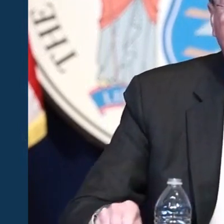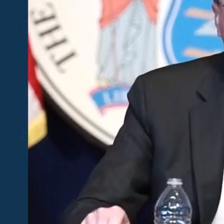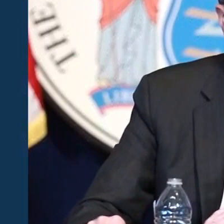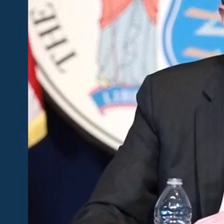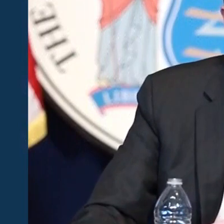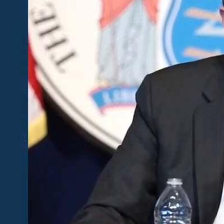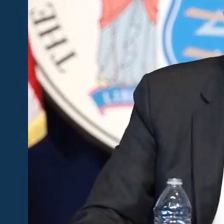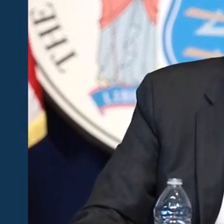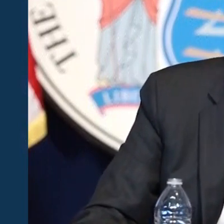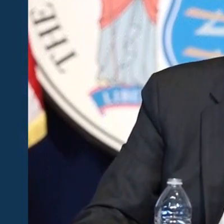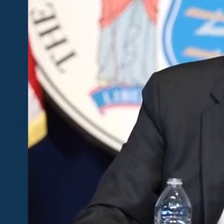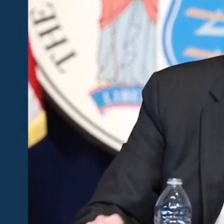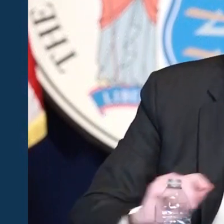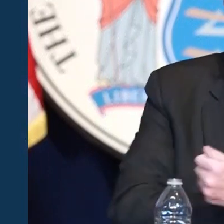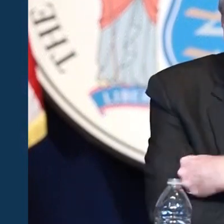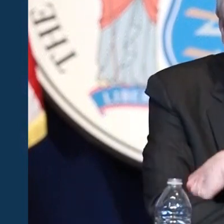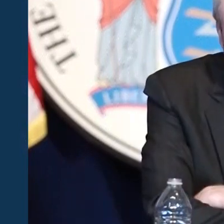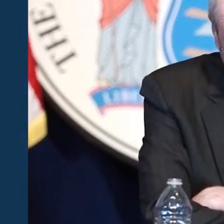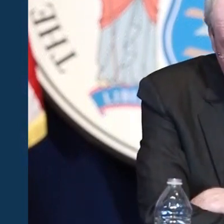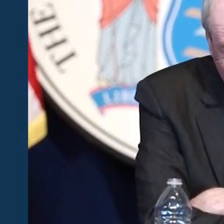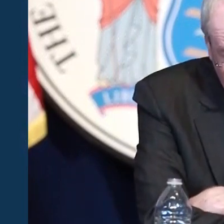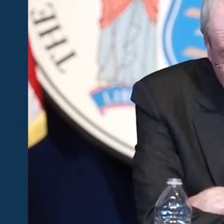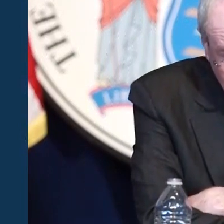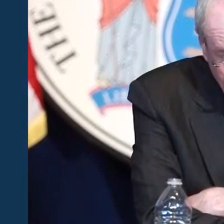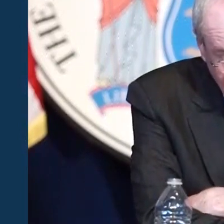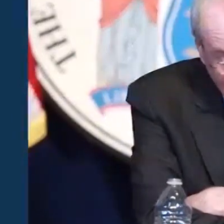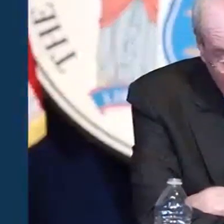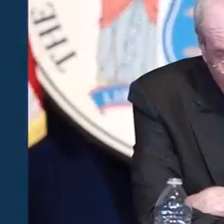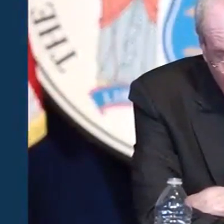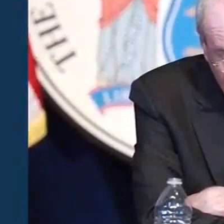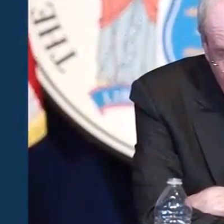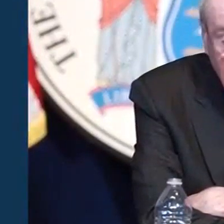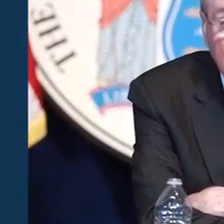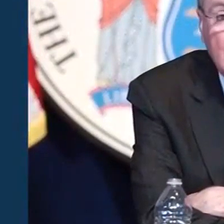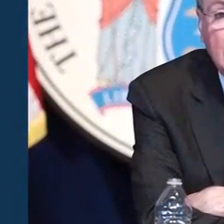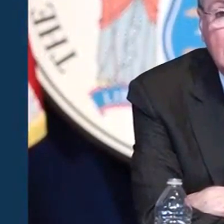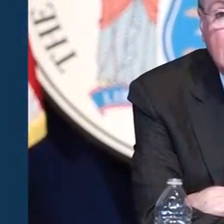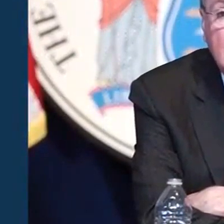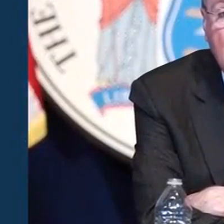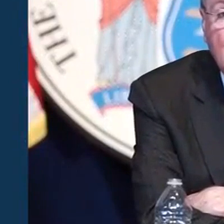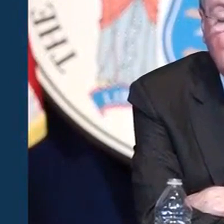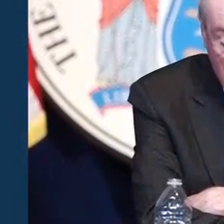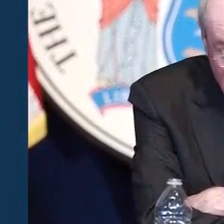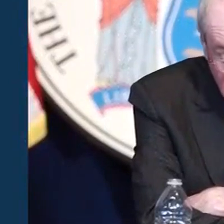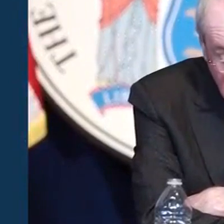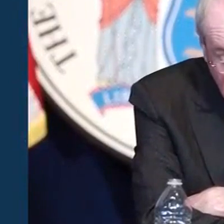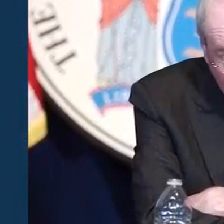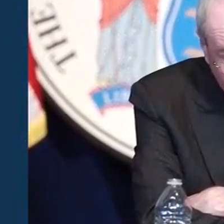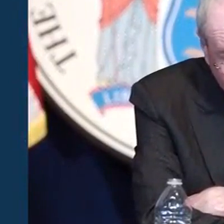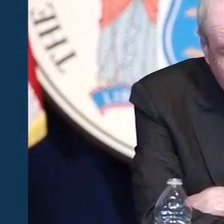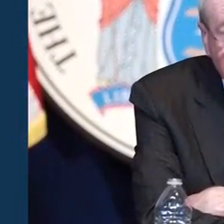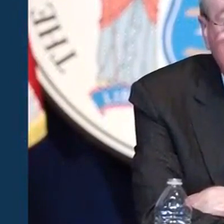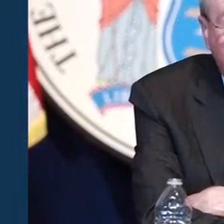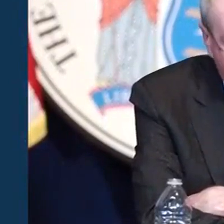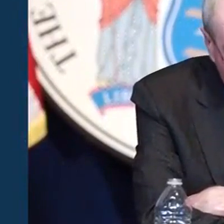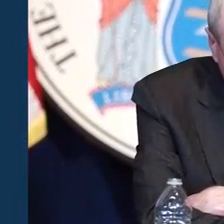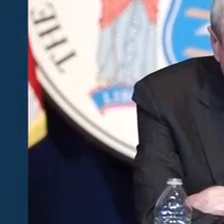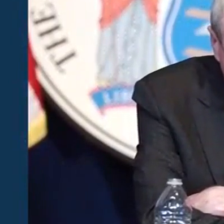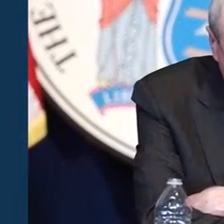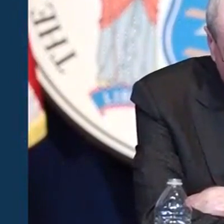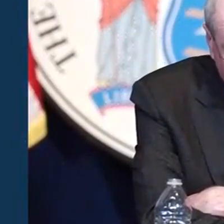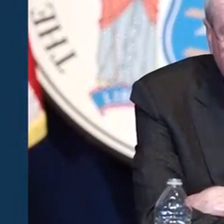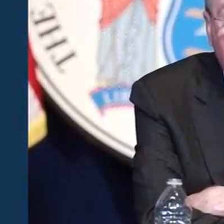Before joining you all here, and this is one of the reasons that we were late getting started today, I held a conference call with Governors